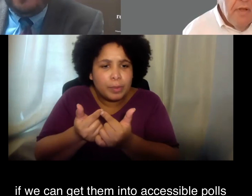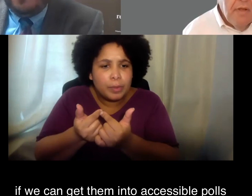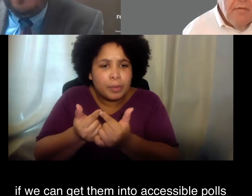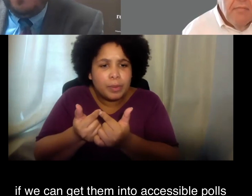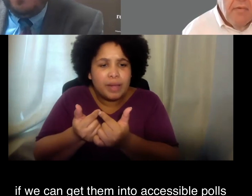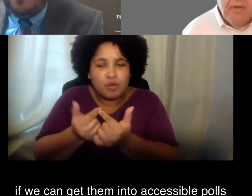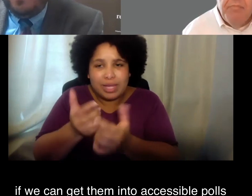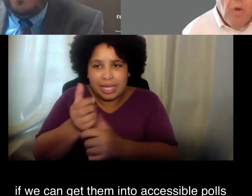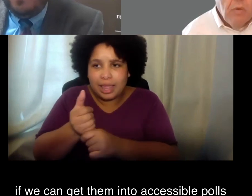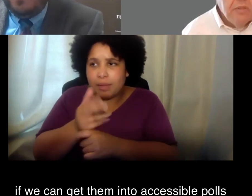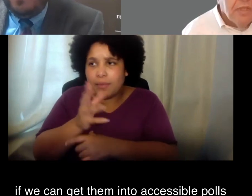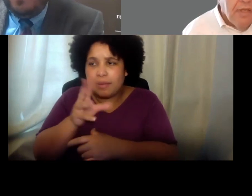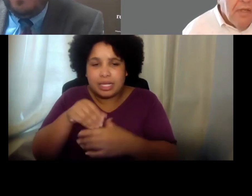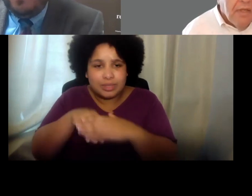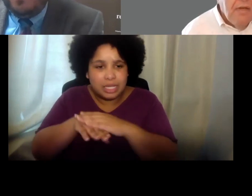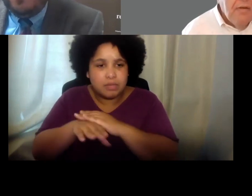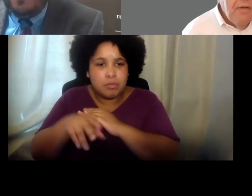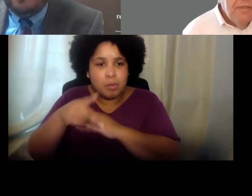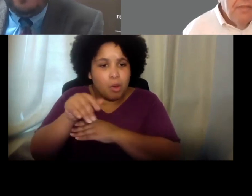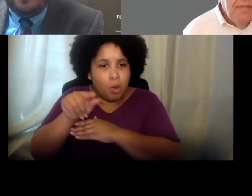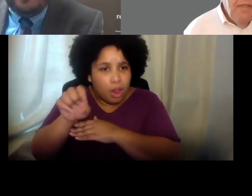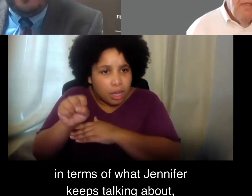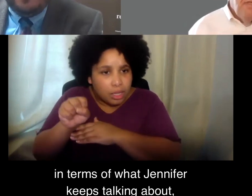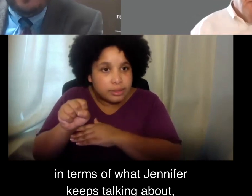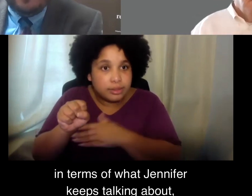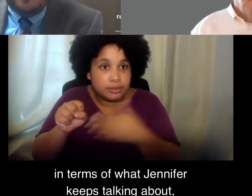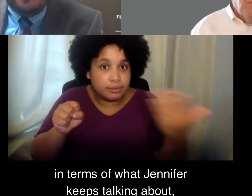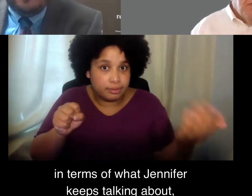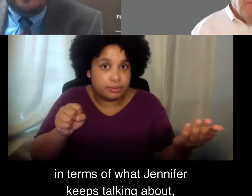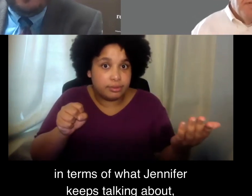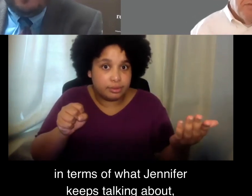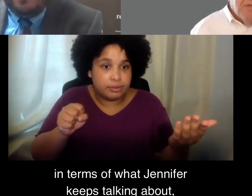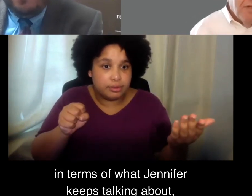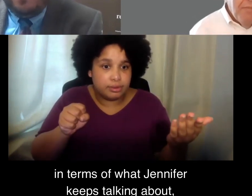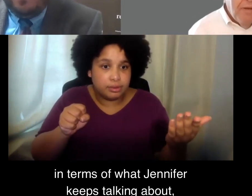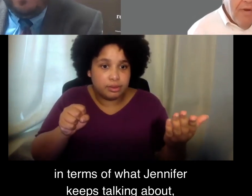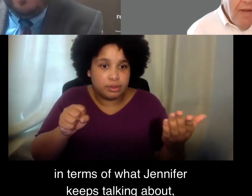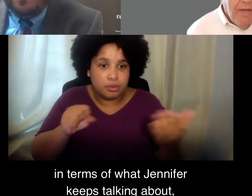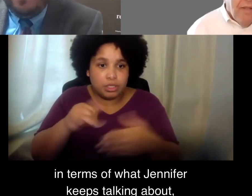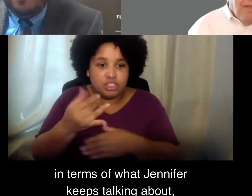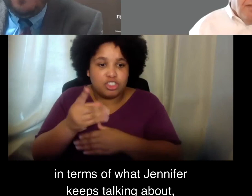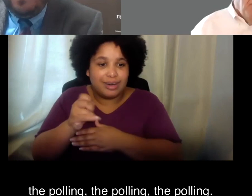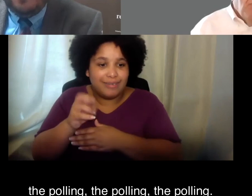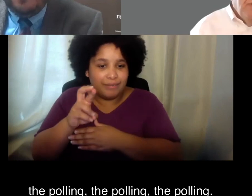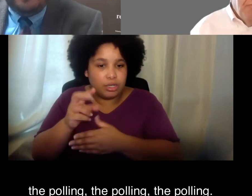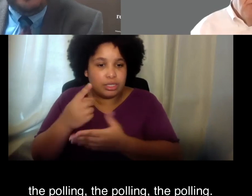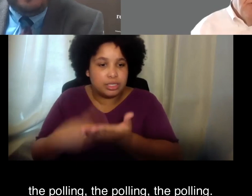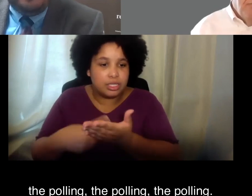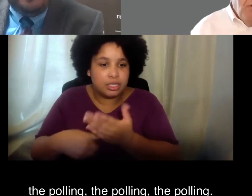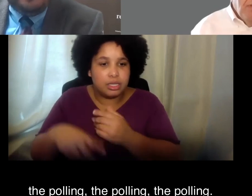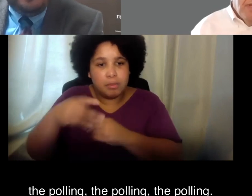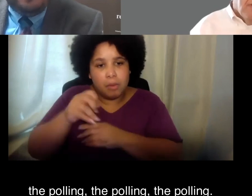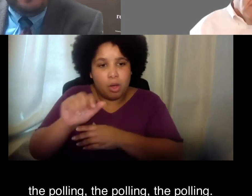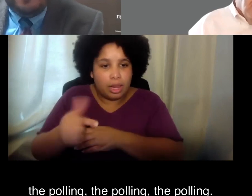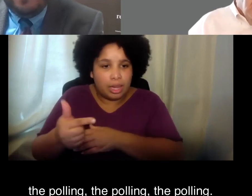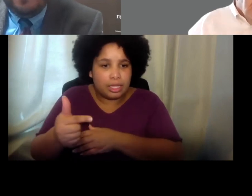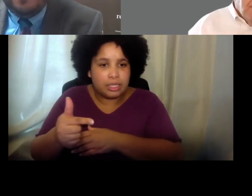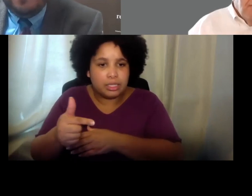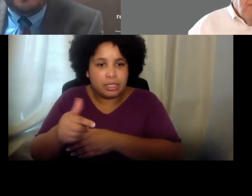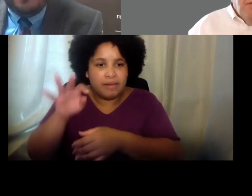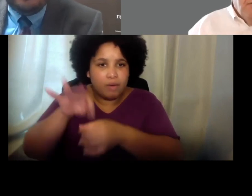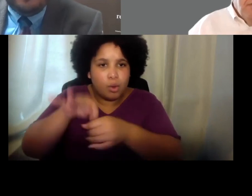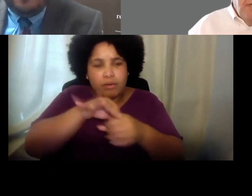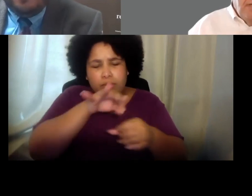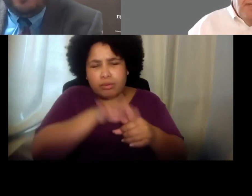accessible polls, as in terms of what Jennifer keeps talking about, right? The polling.